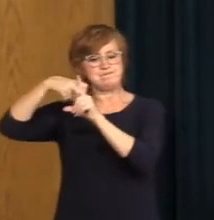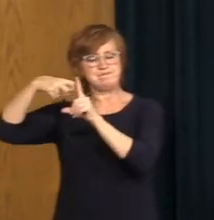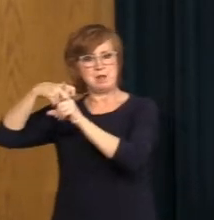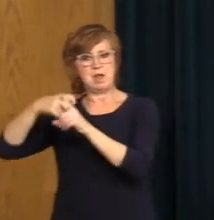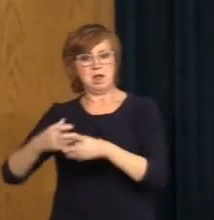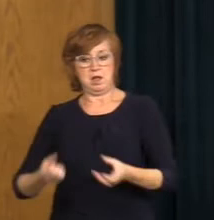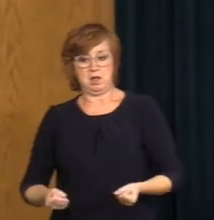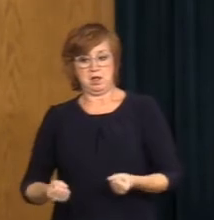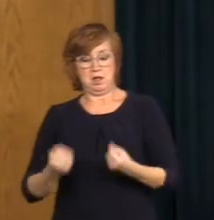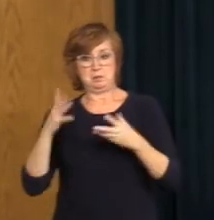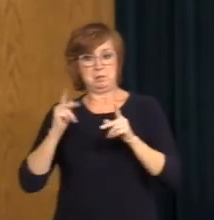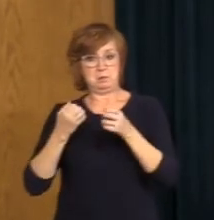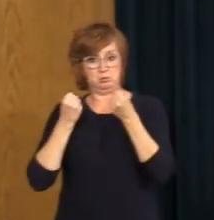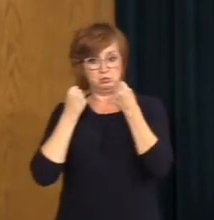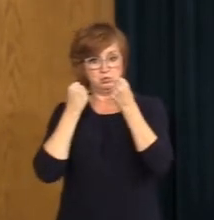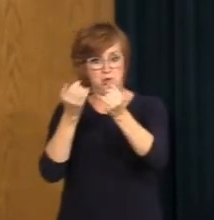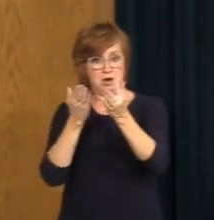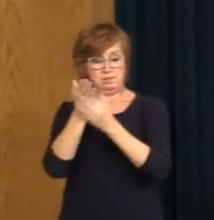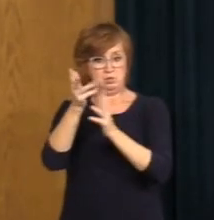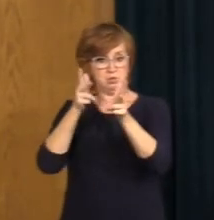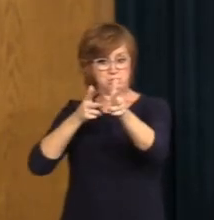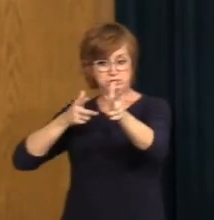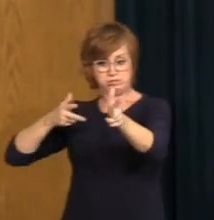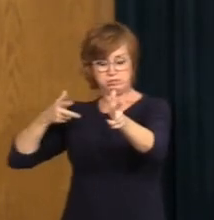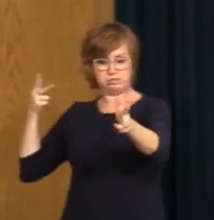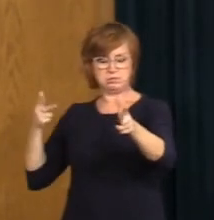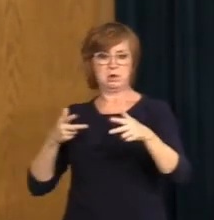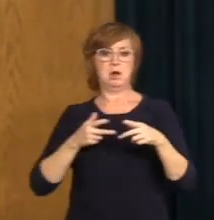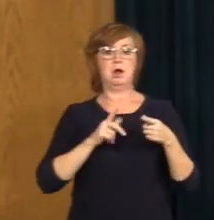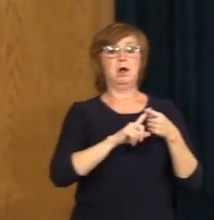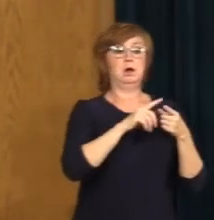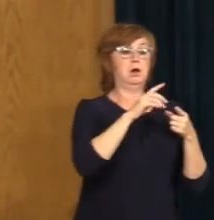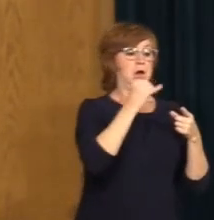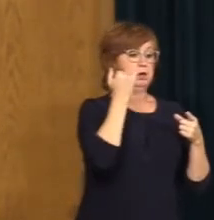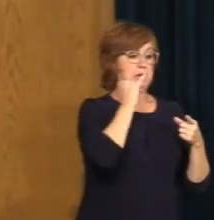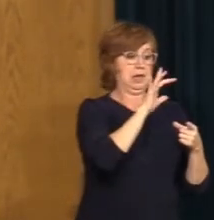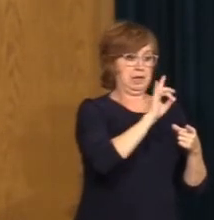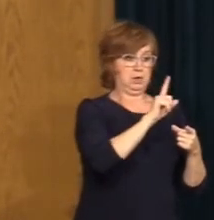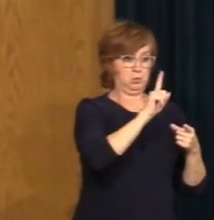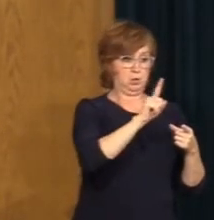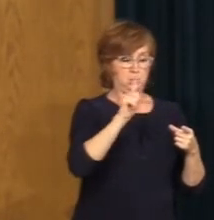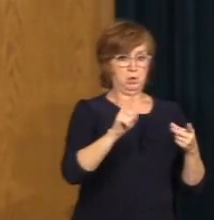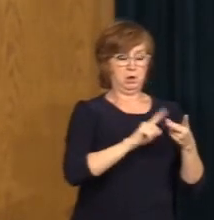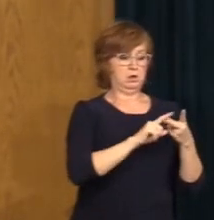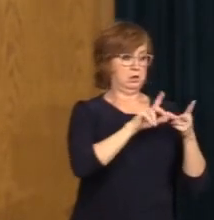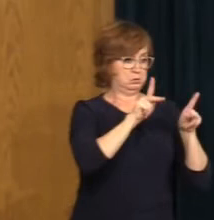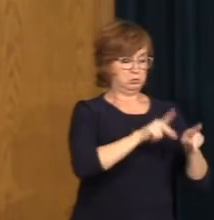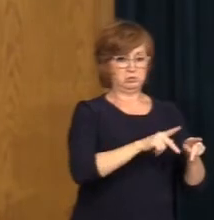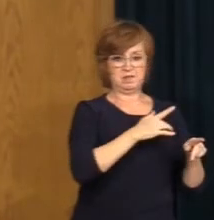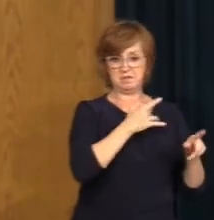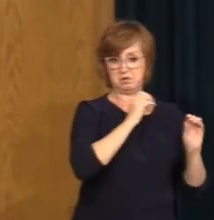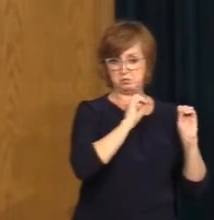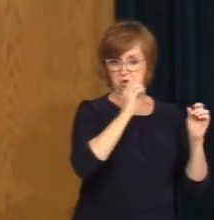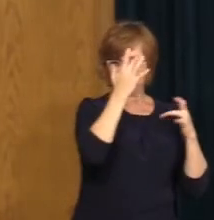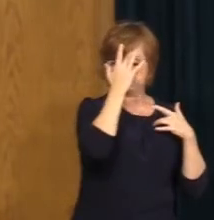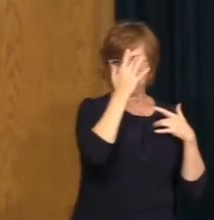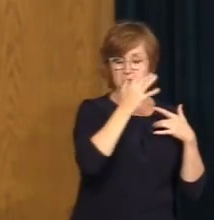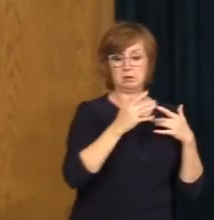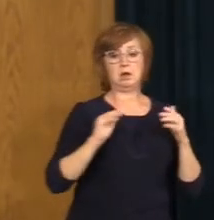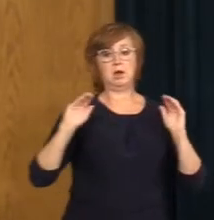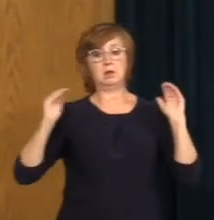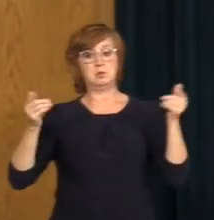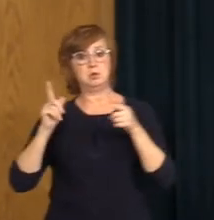drive-through centers, if we're having referrals from 811 or asymptomatics come in and they would be positive, I'm not aware of